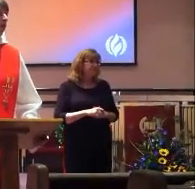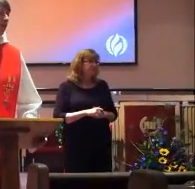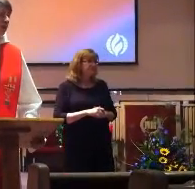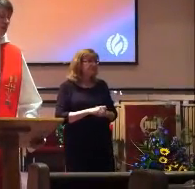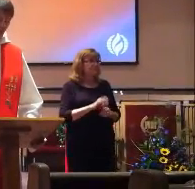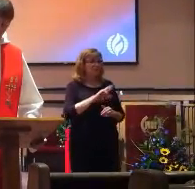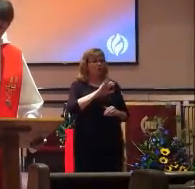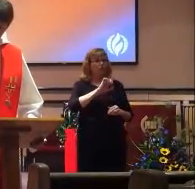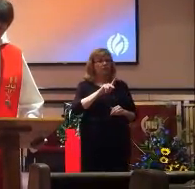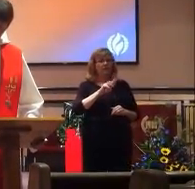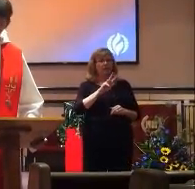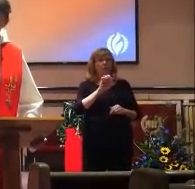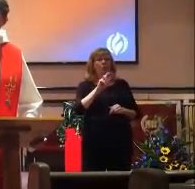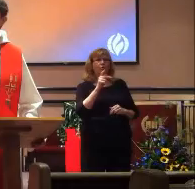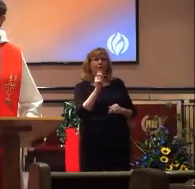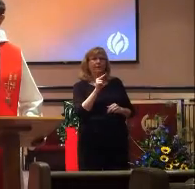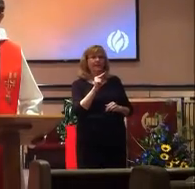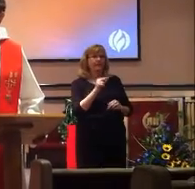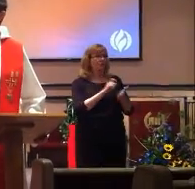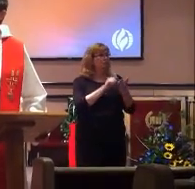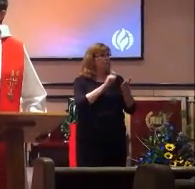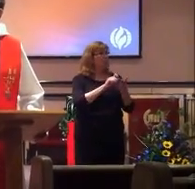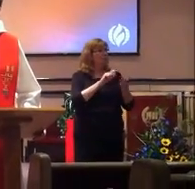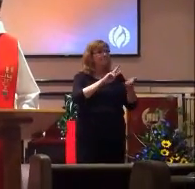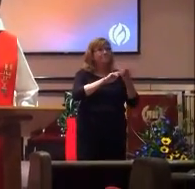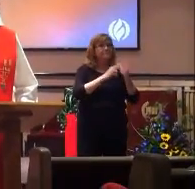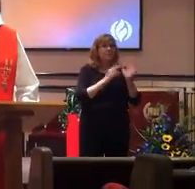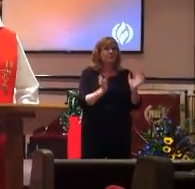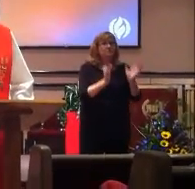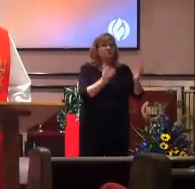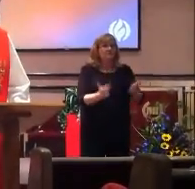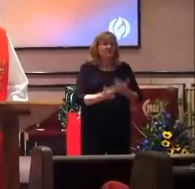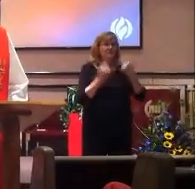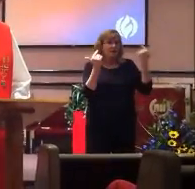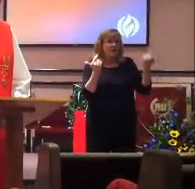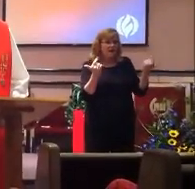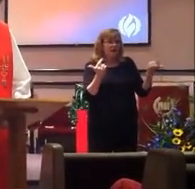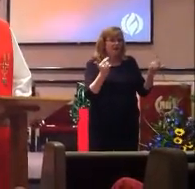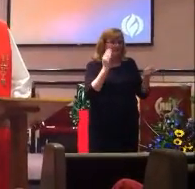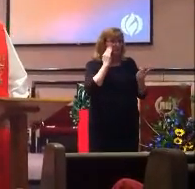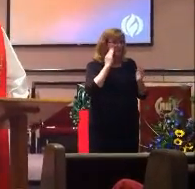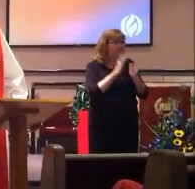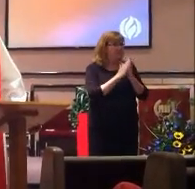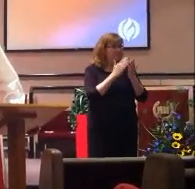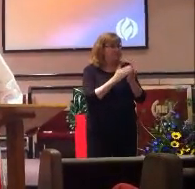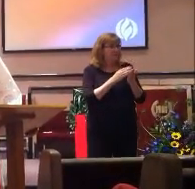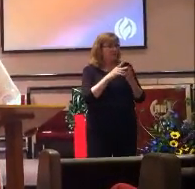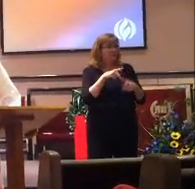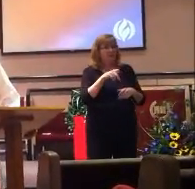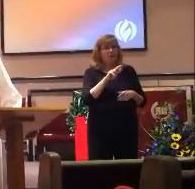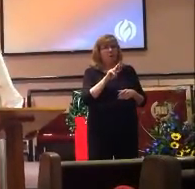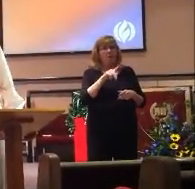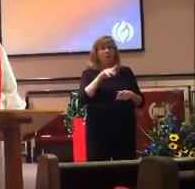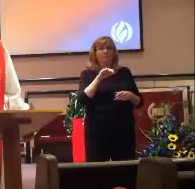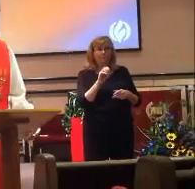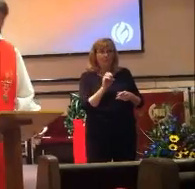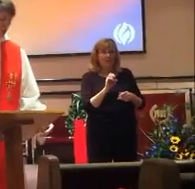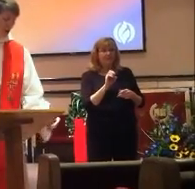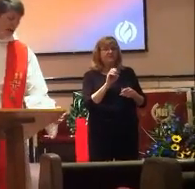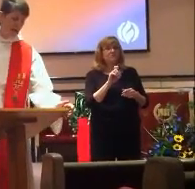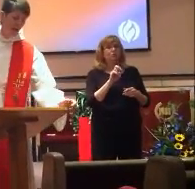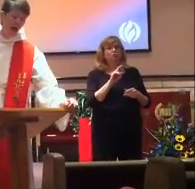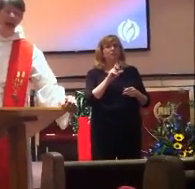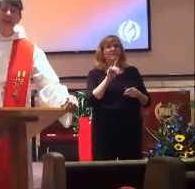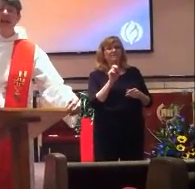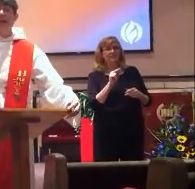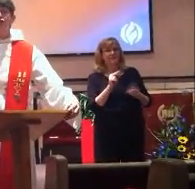Rick Warren, who wrote The Purpose-Driven Life, many of you are familiar with his work. Yeah. He said this one time, if